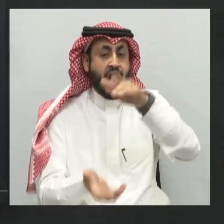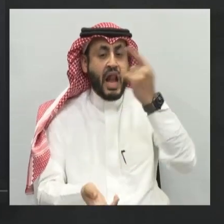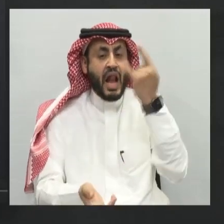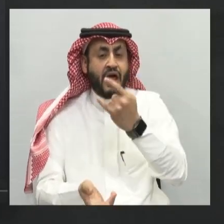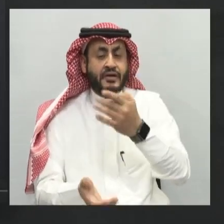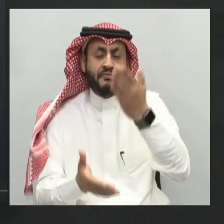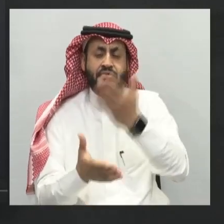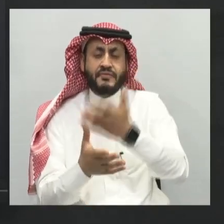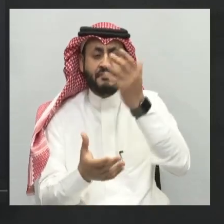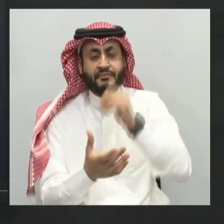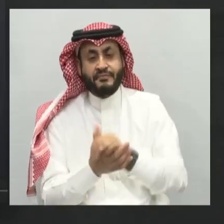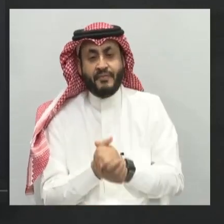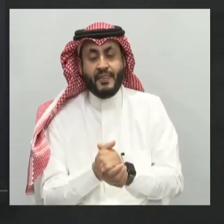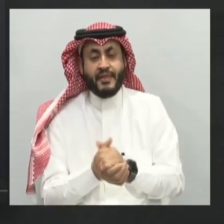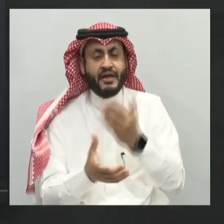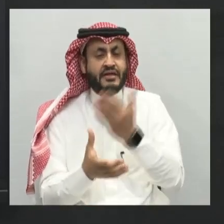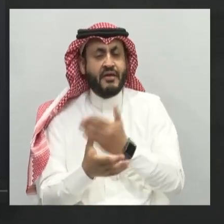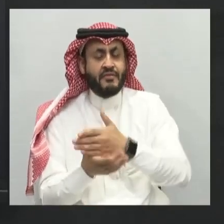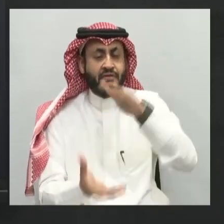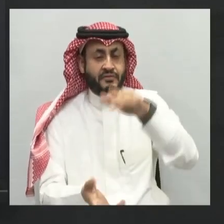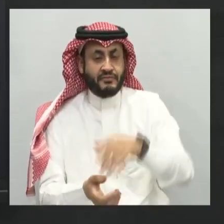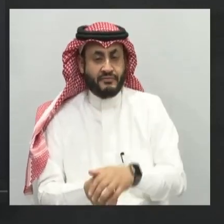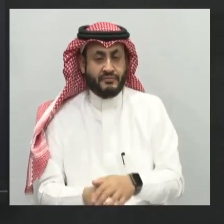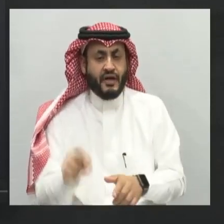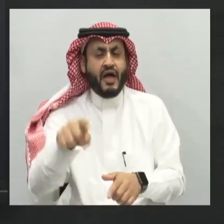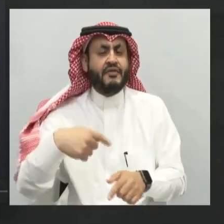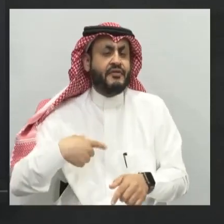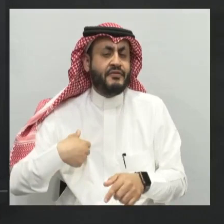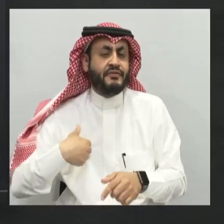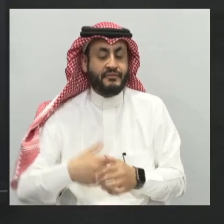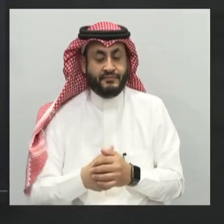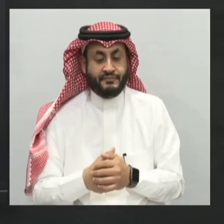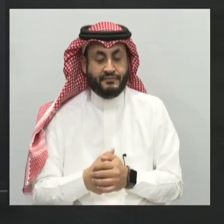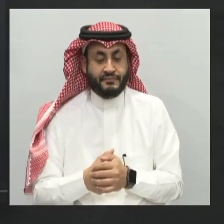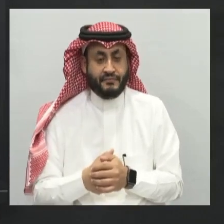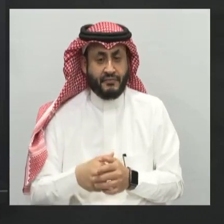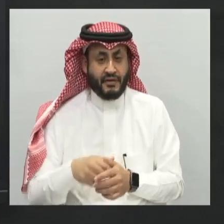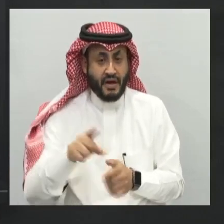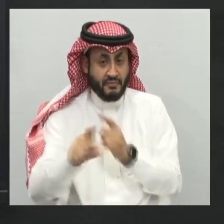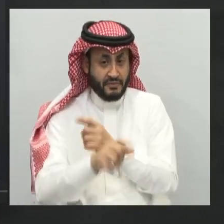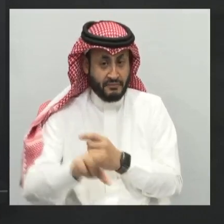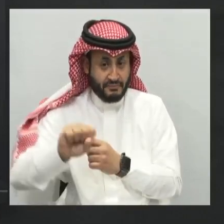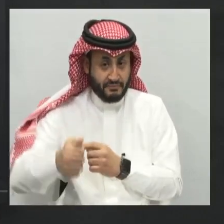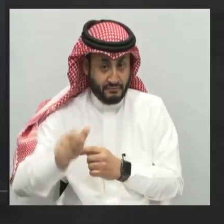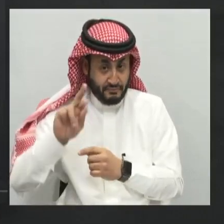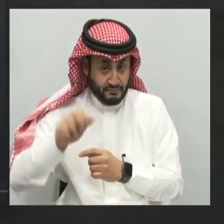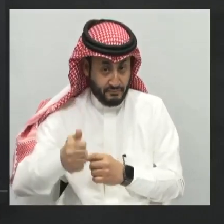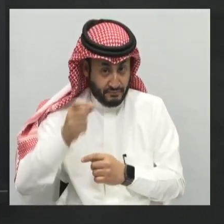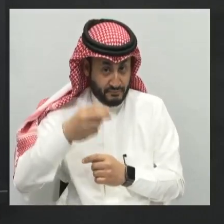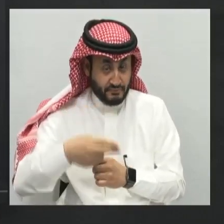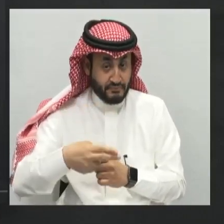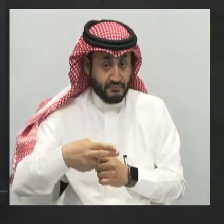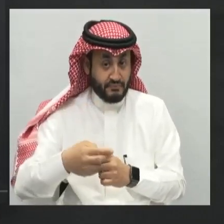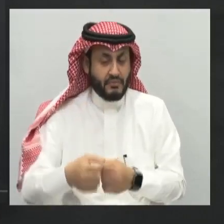Why do you think? What's your name? My name is Sarah. The first letter of my